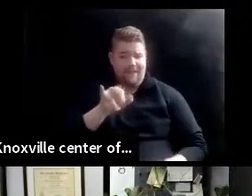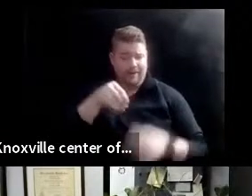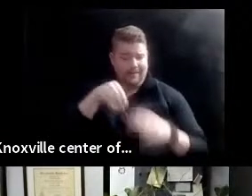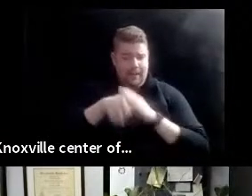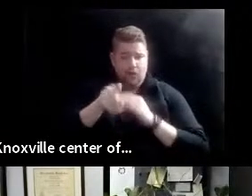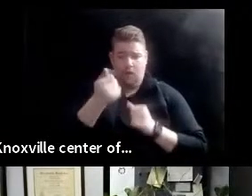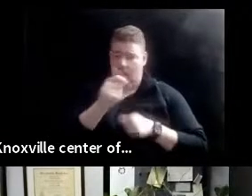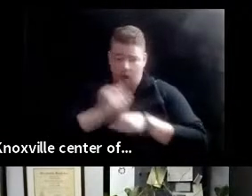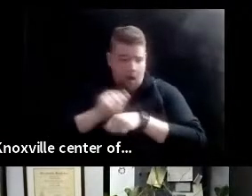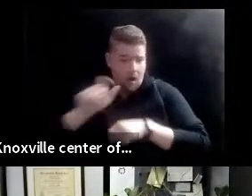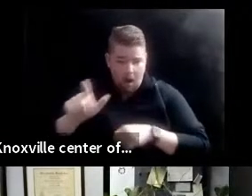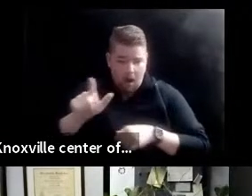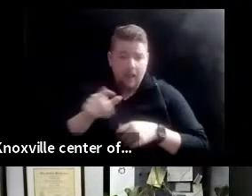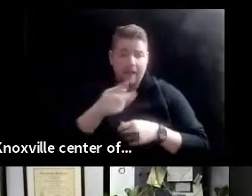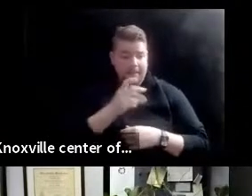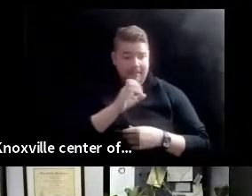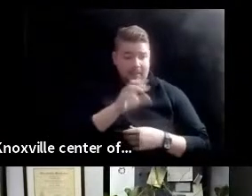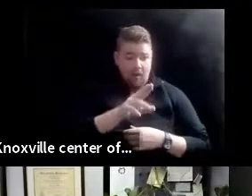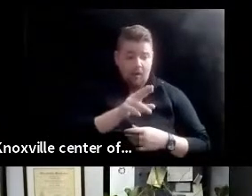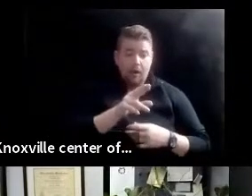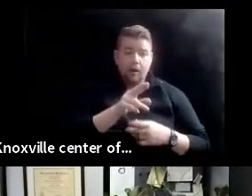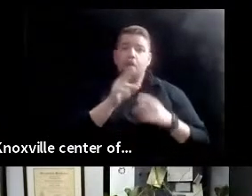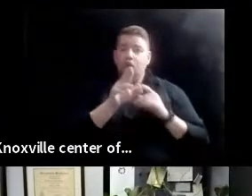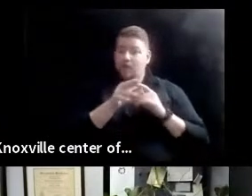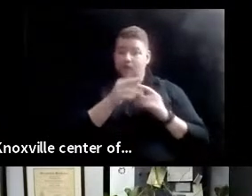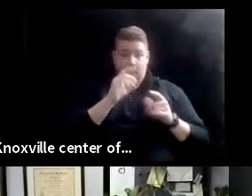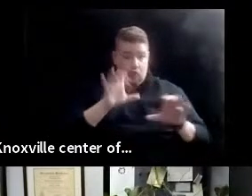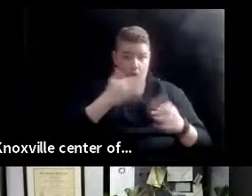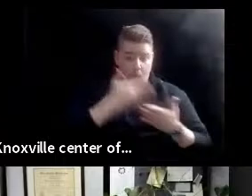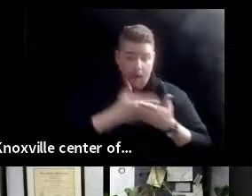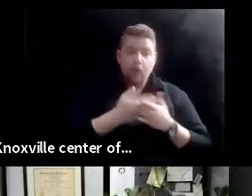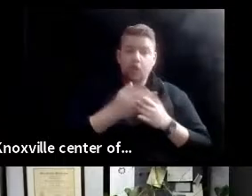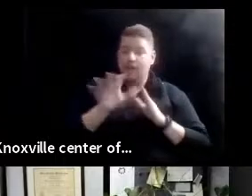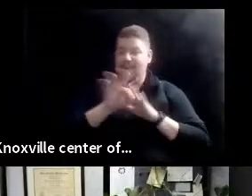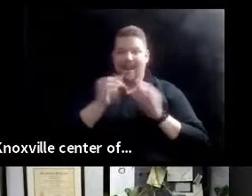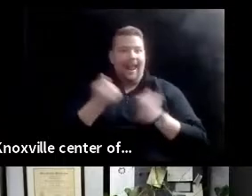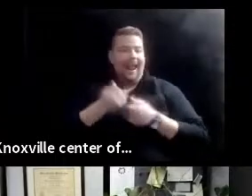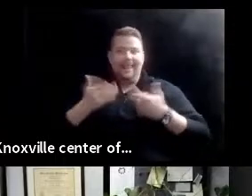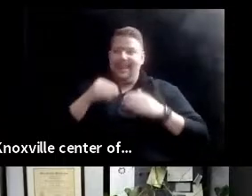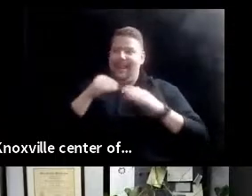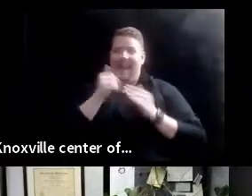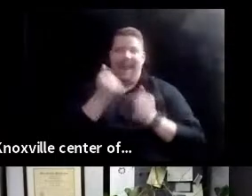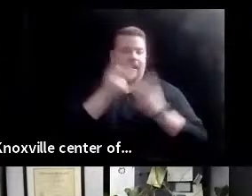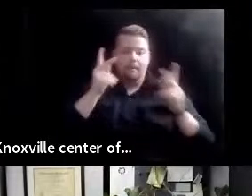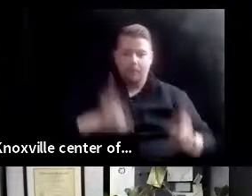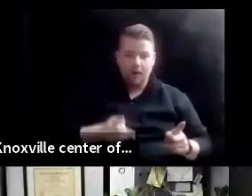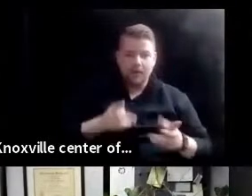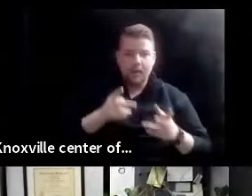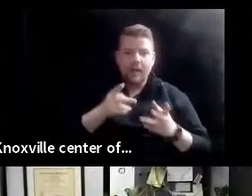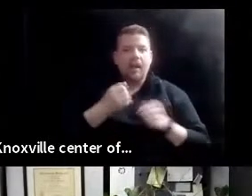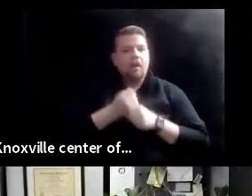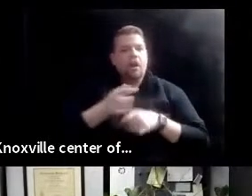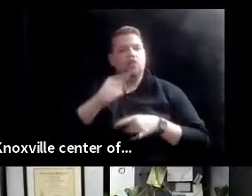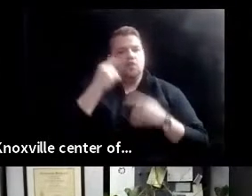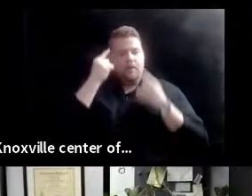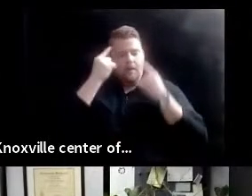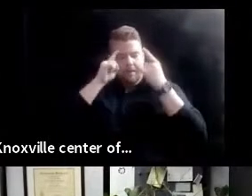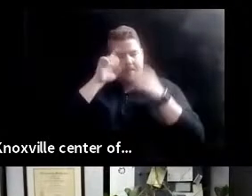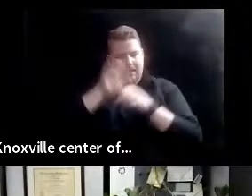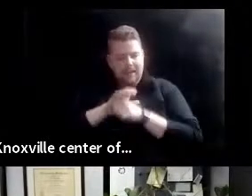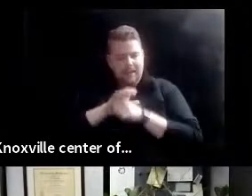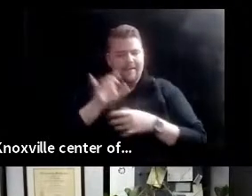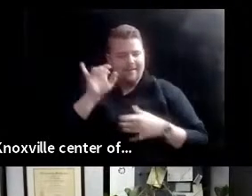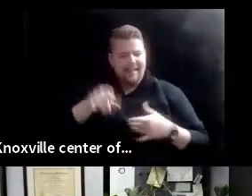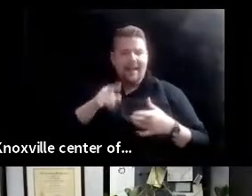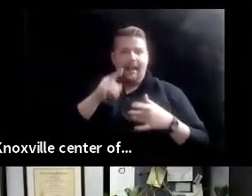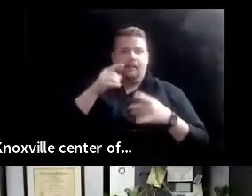with PCR, if you do it well, you can find almost anything in anybody. It starts making you believe in the sort of Buddhist notion